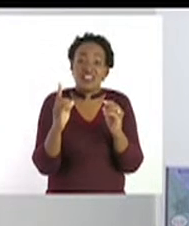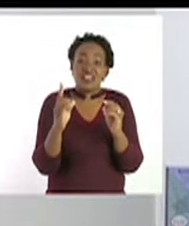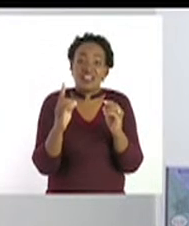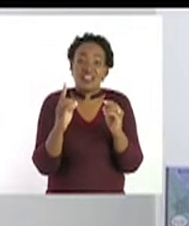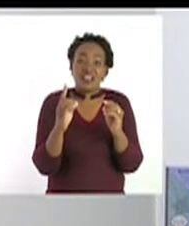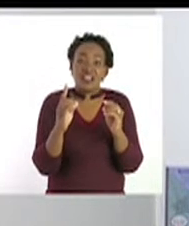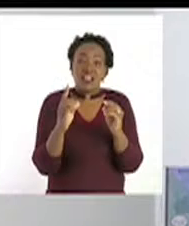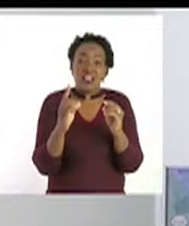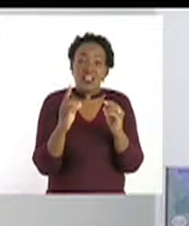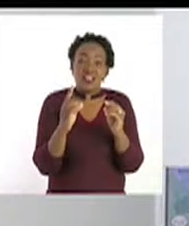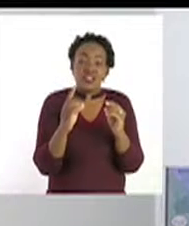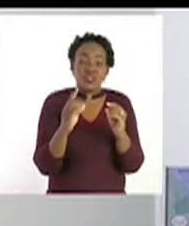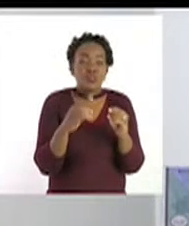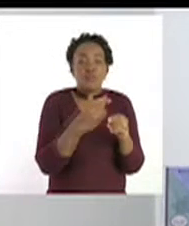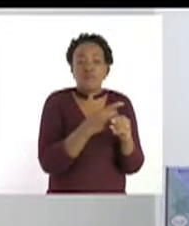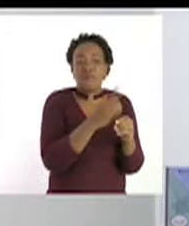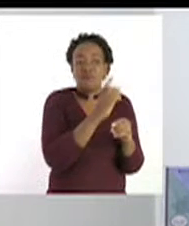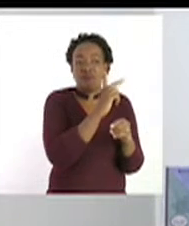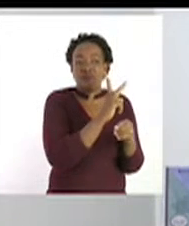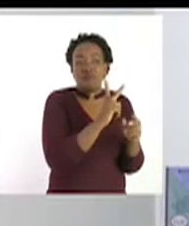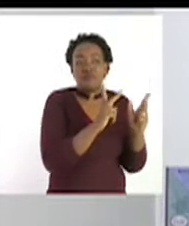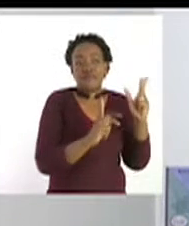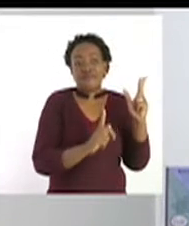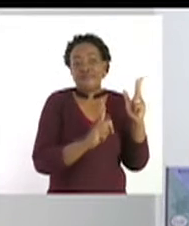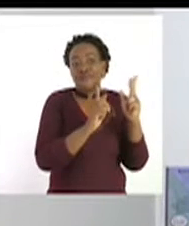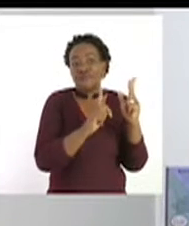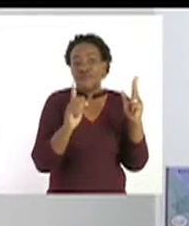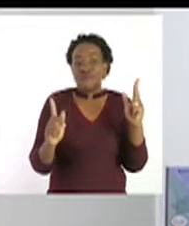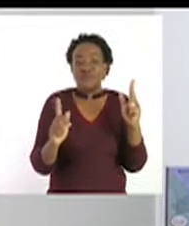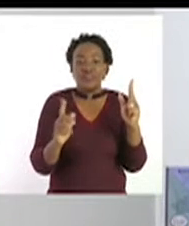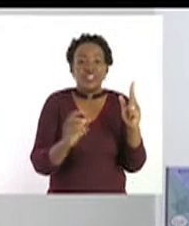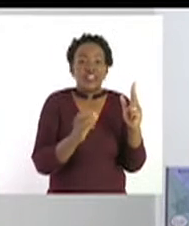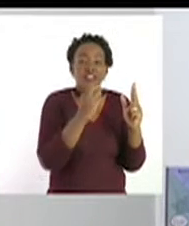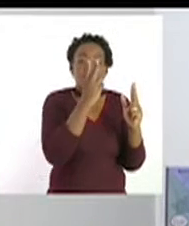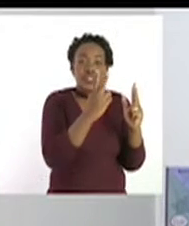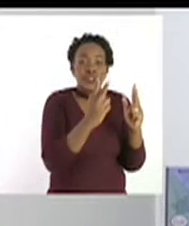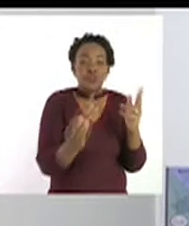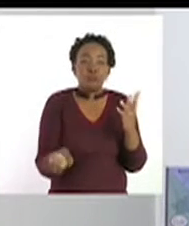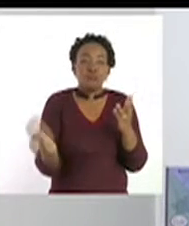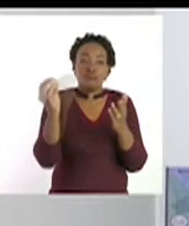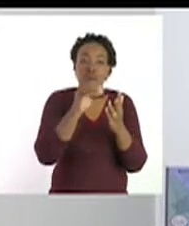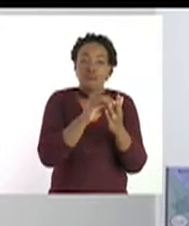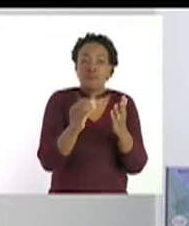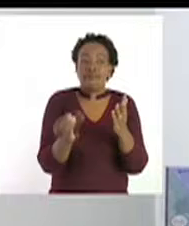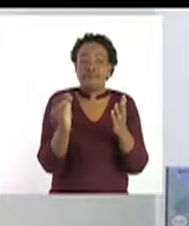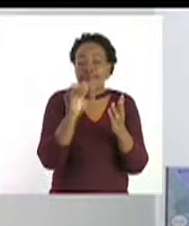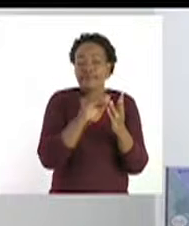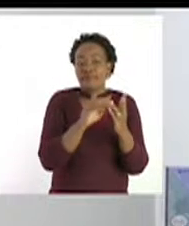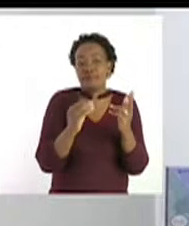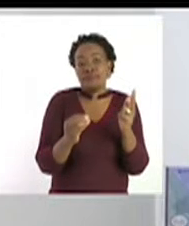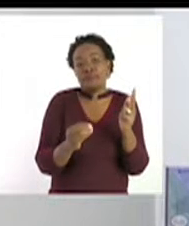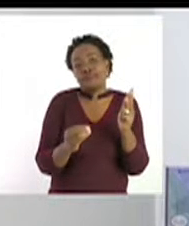each player gets 2 points. So it's plus